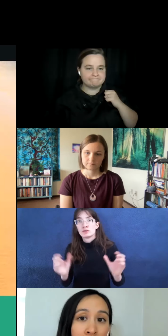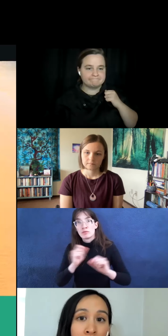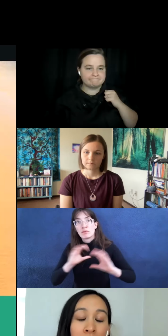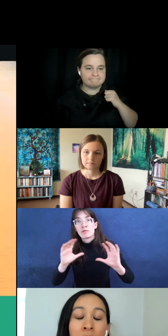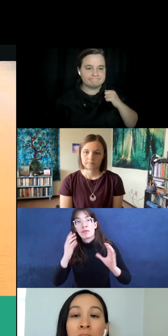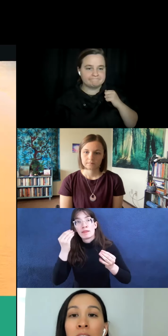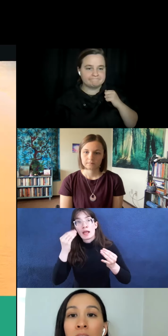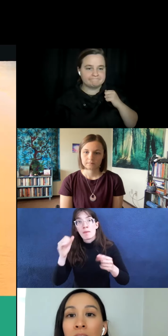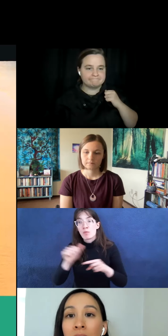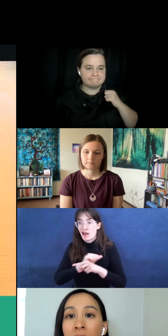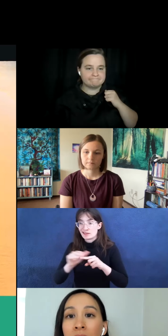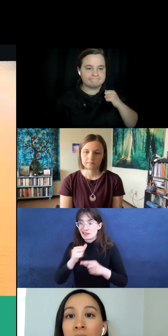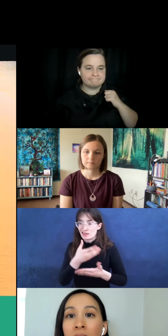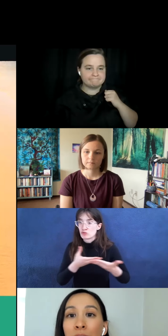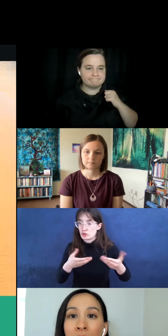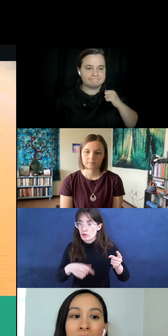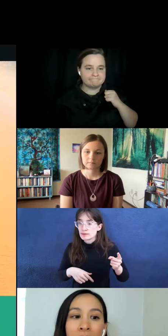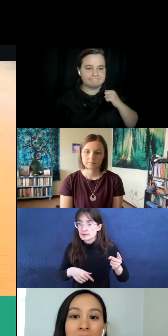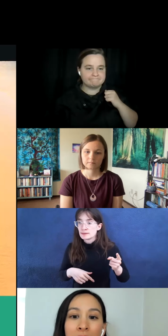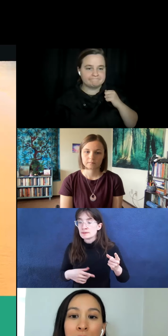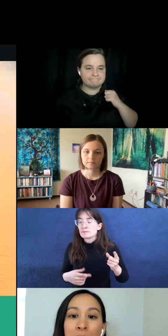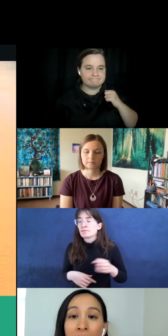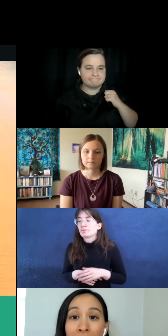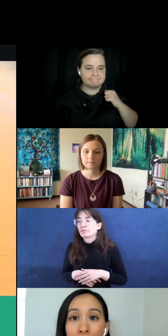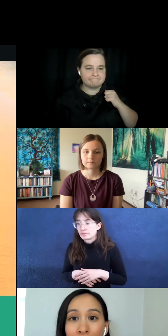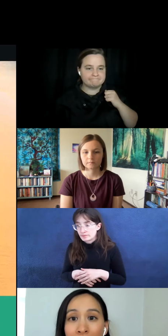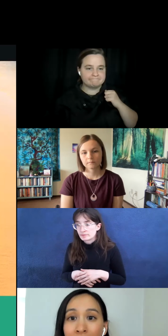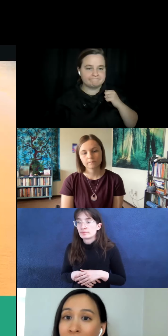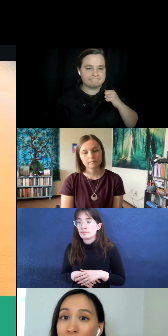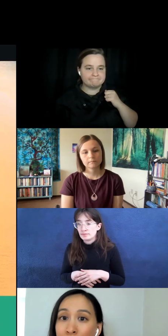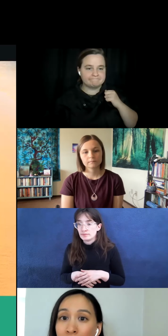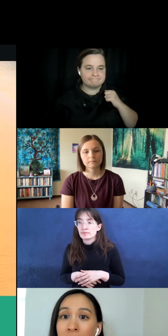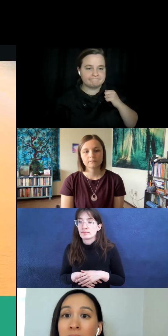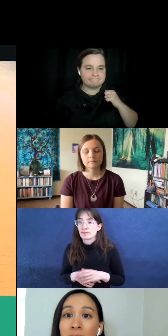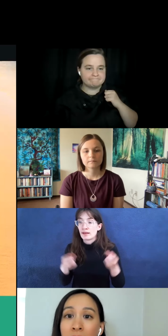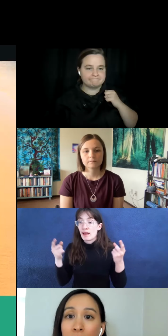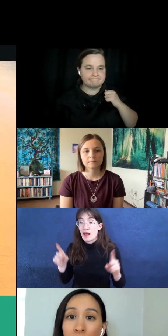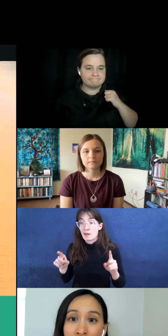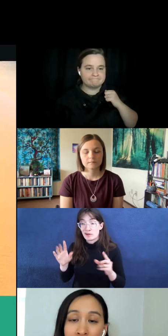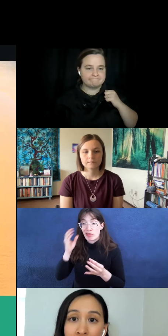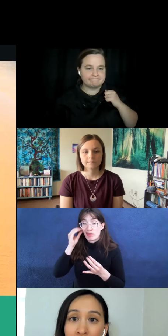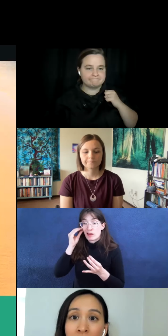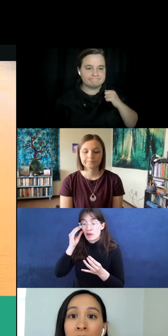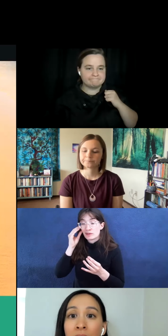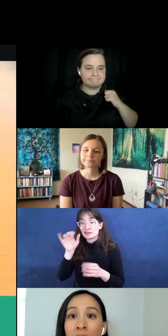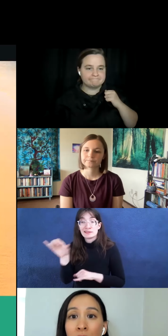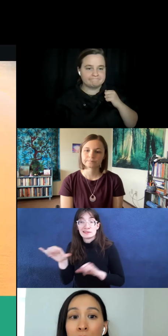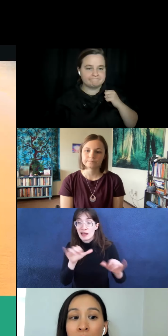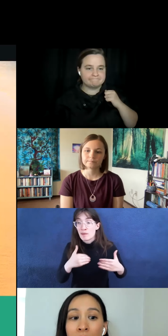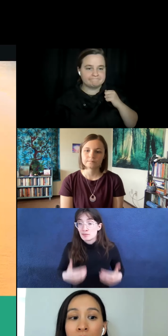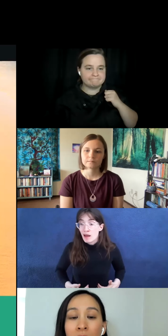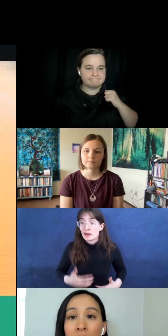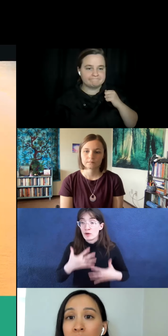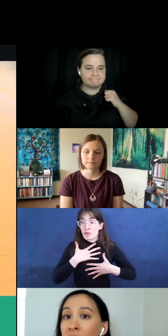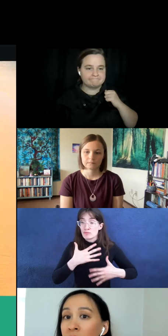resource. And knowing that when we think about it, kind of like with body sensing, breath sensing, there is going to